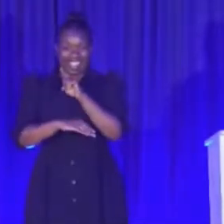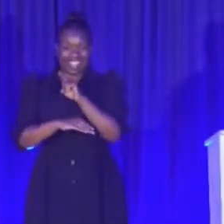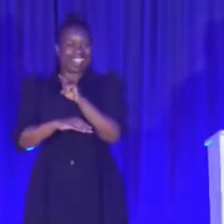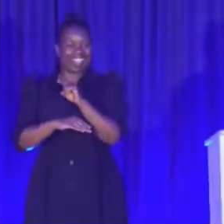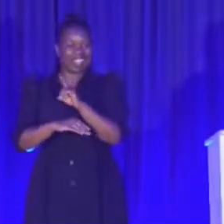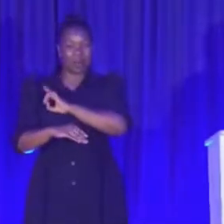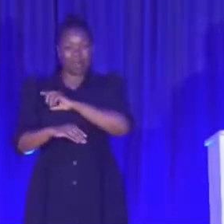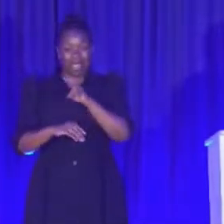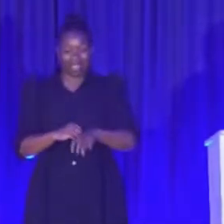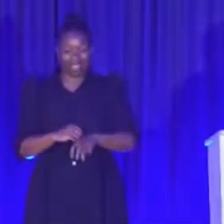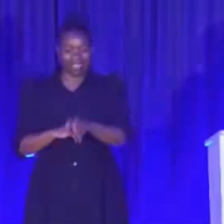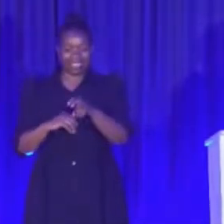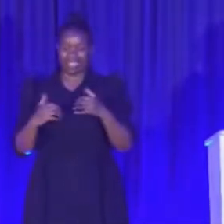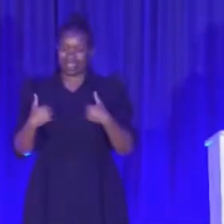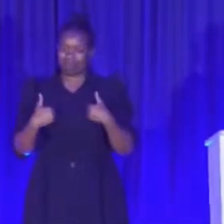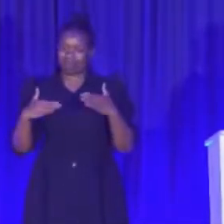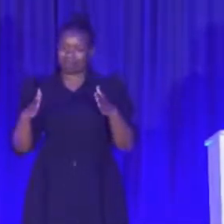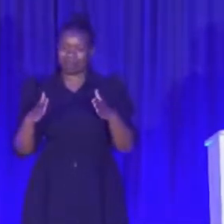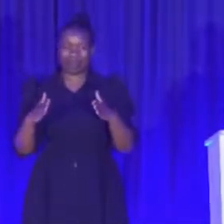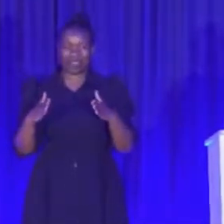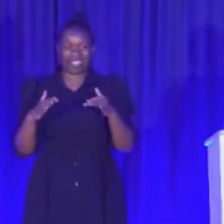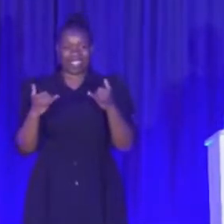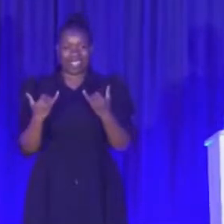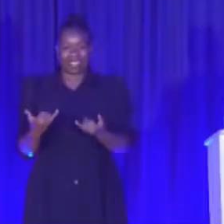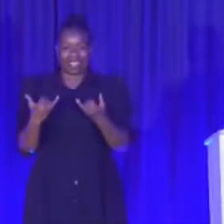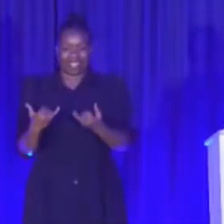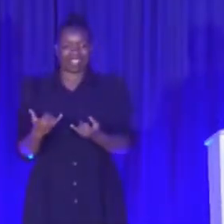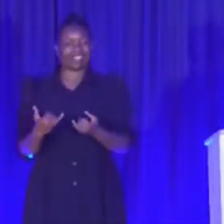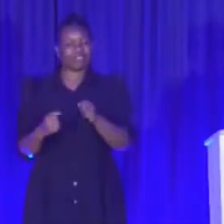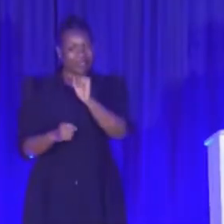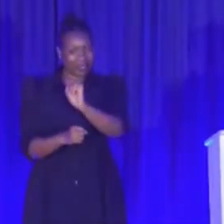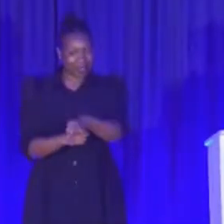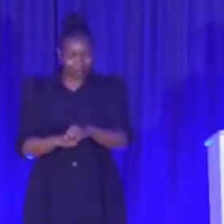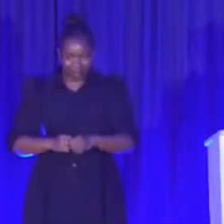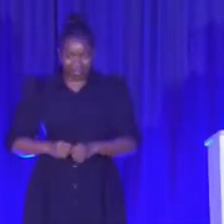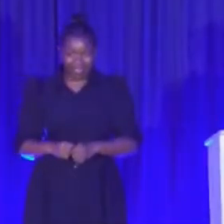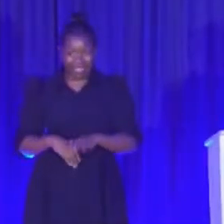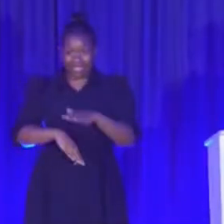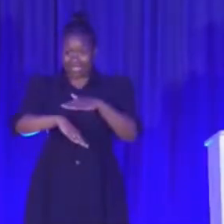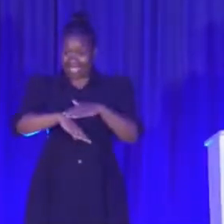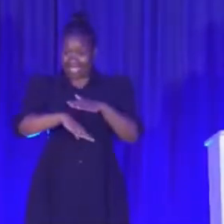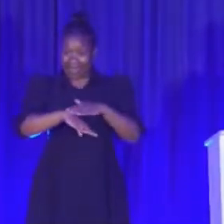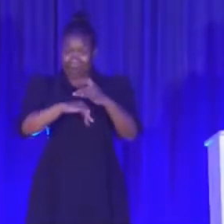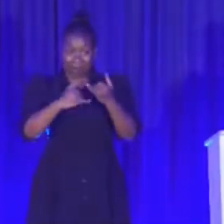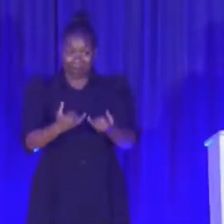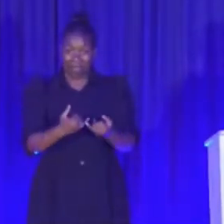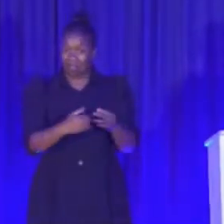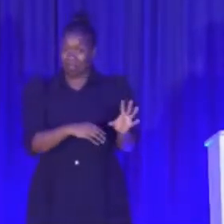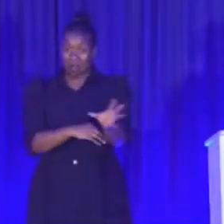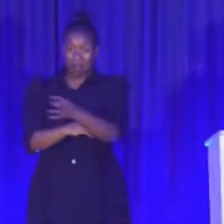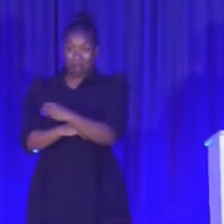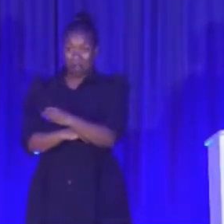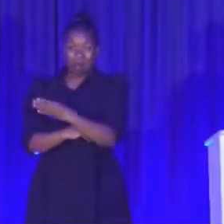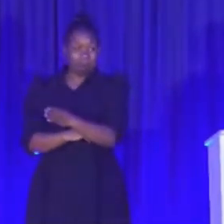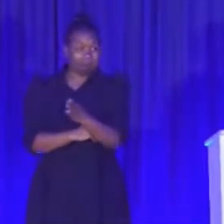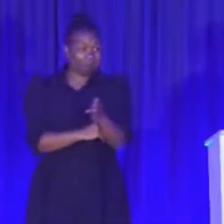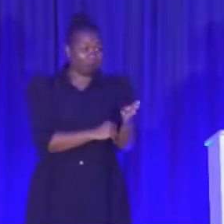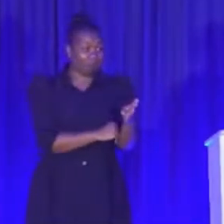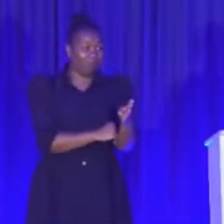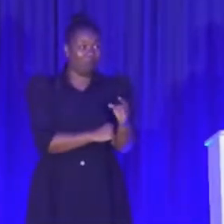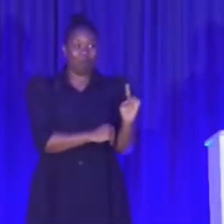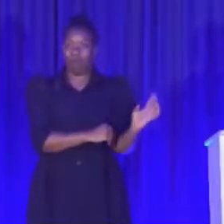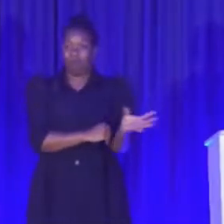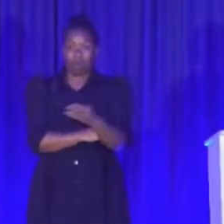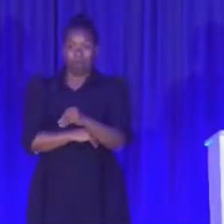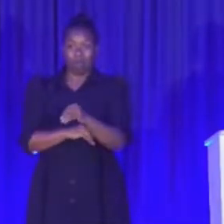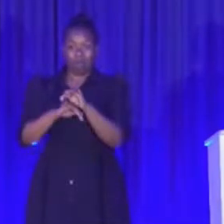The journey has begun, and it has begun earnestly. It is the time for every one of us, every well-meaning